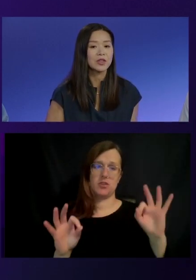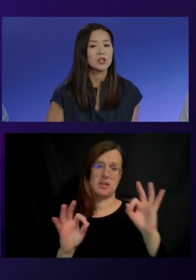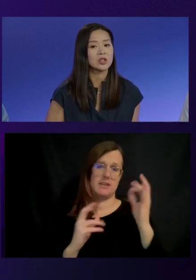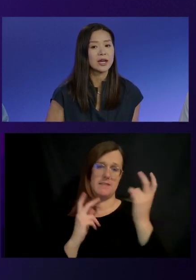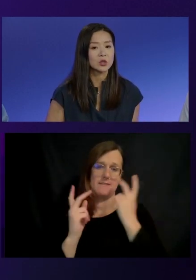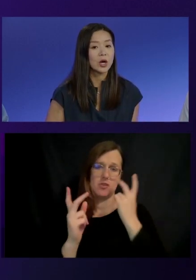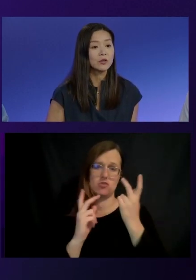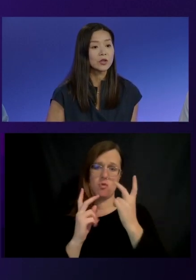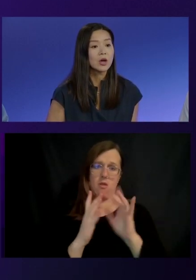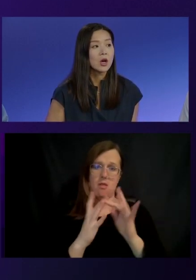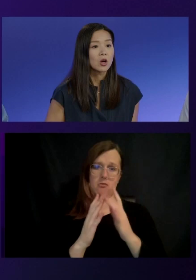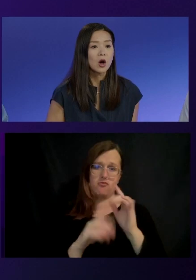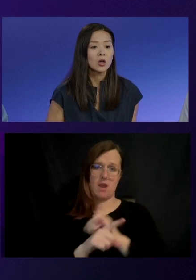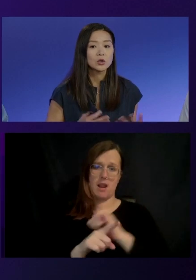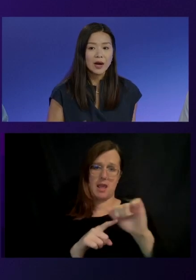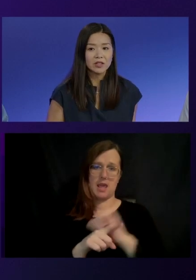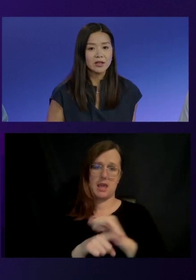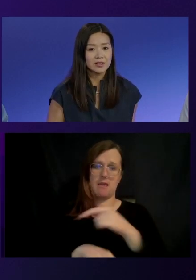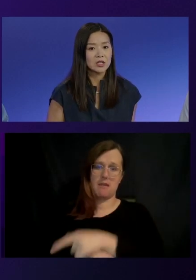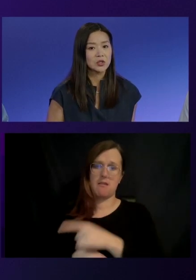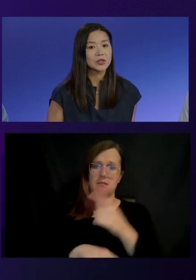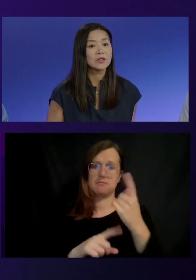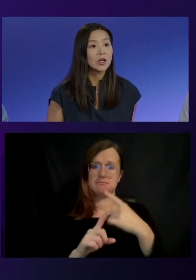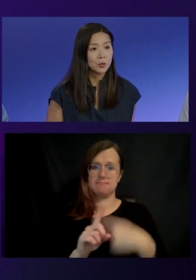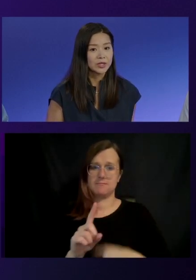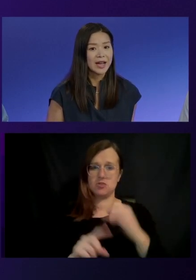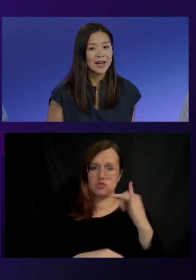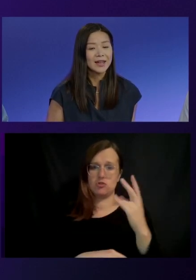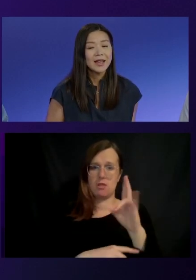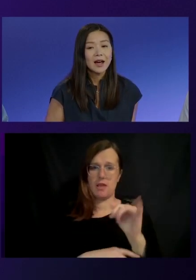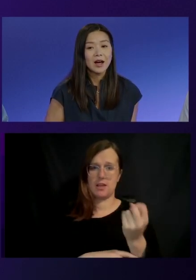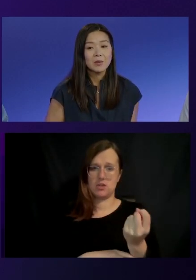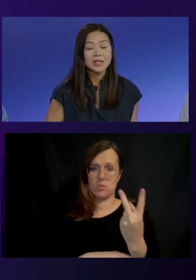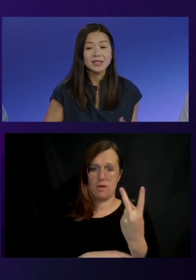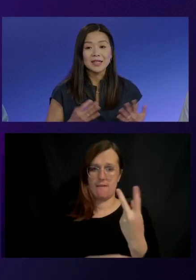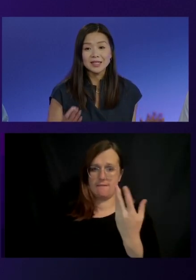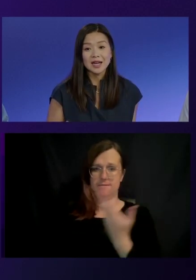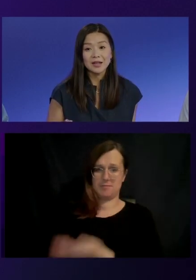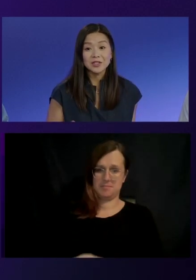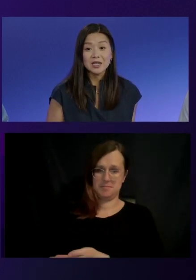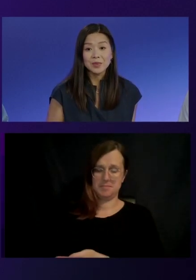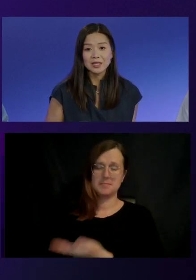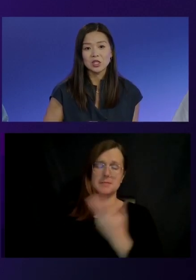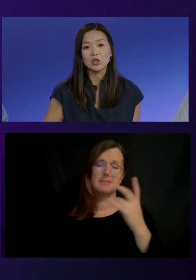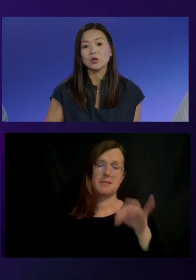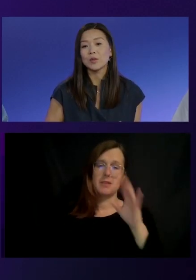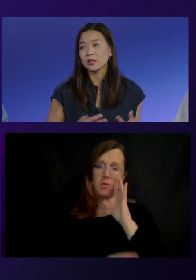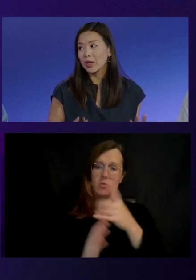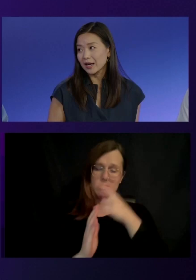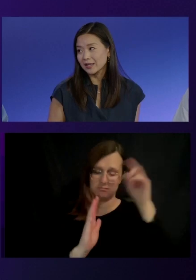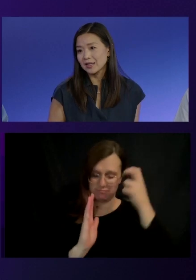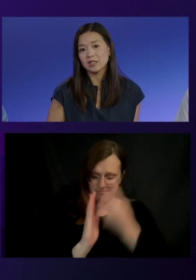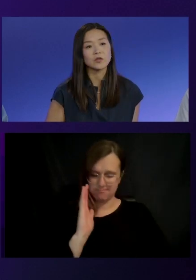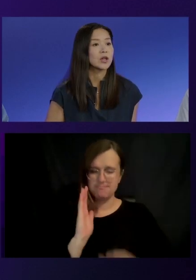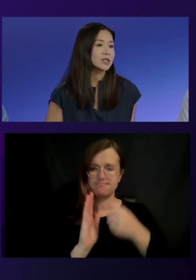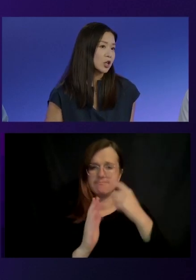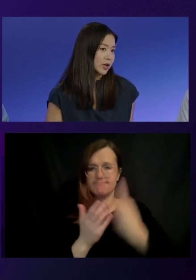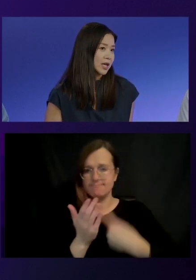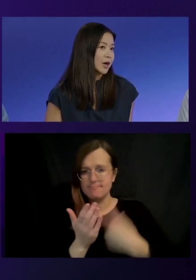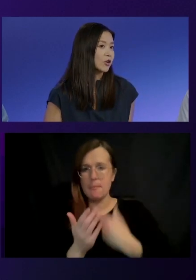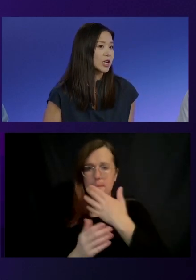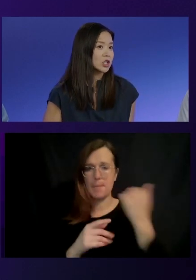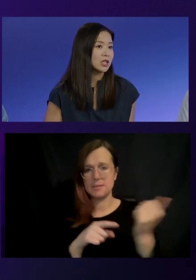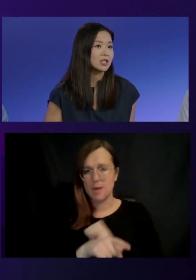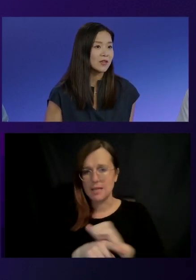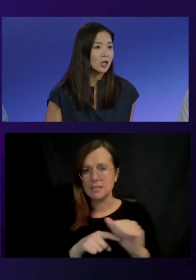next month on July 12th called Graviton Essentials Developer Day. And this is going to dive deep into best practices for